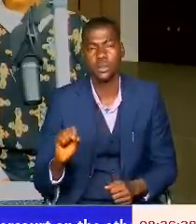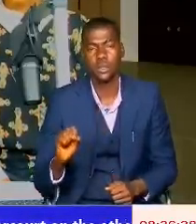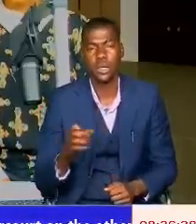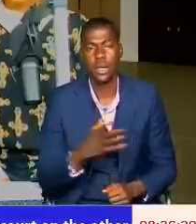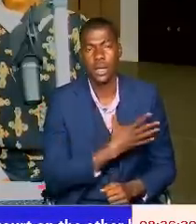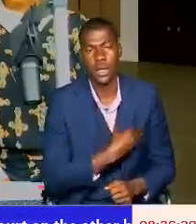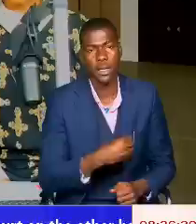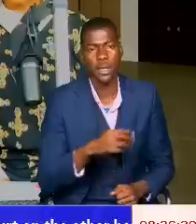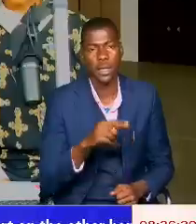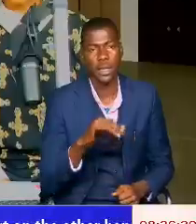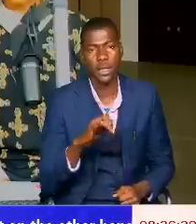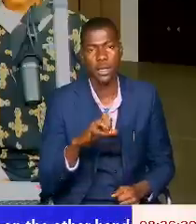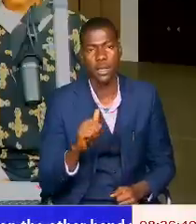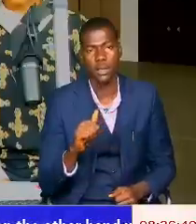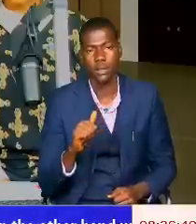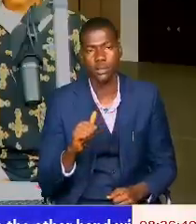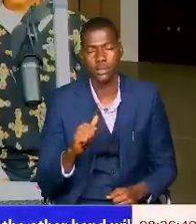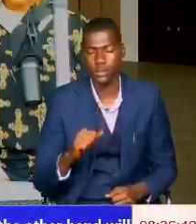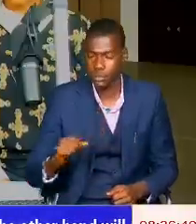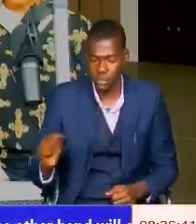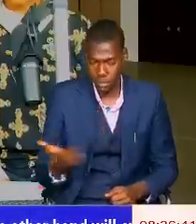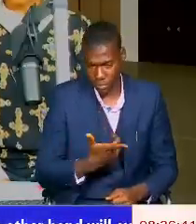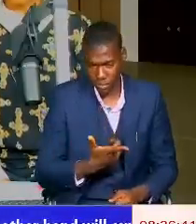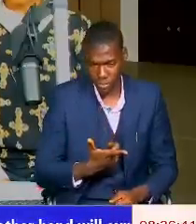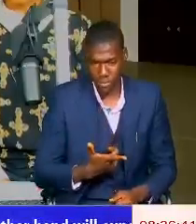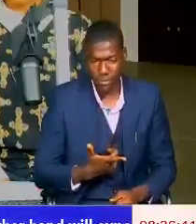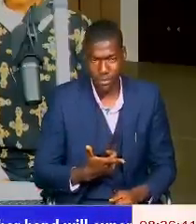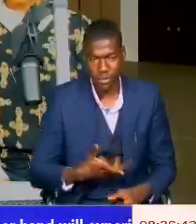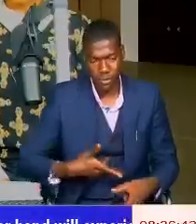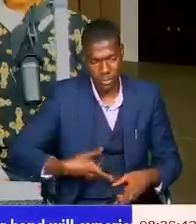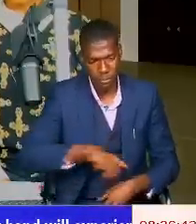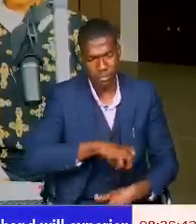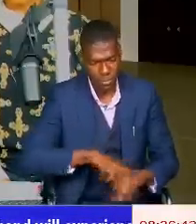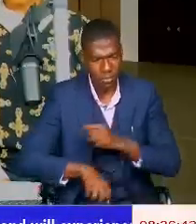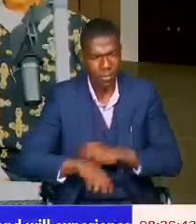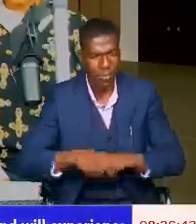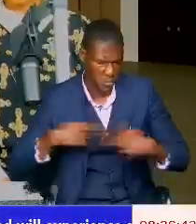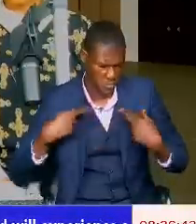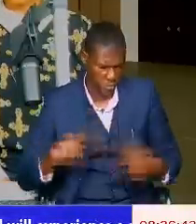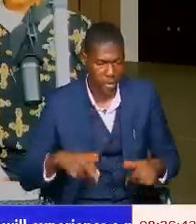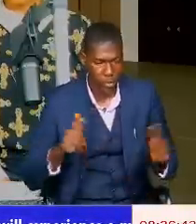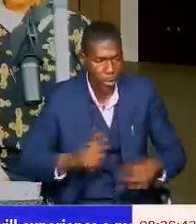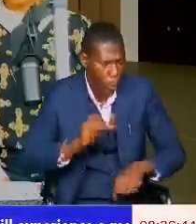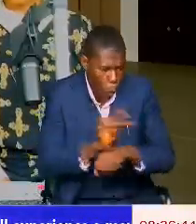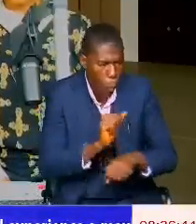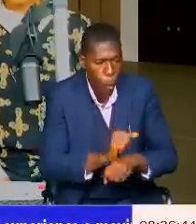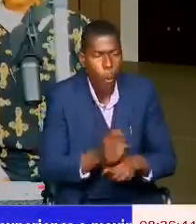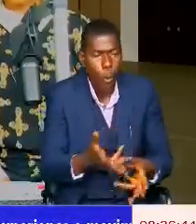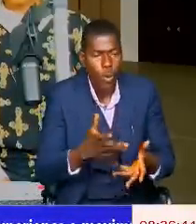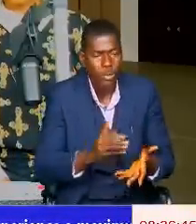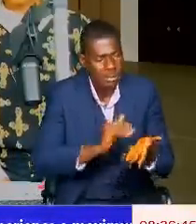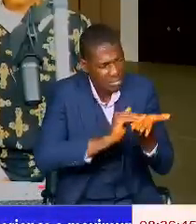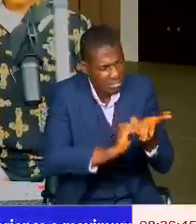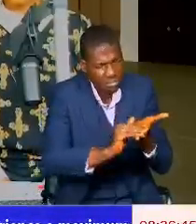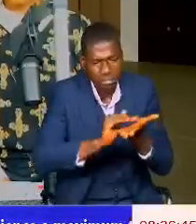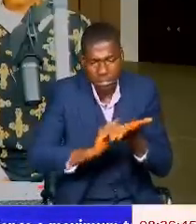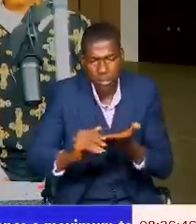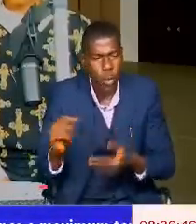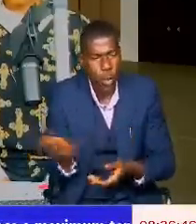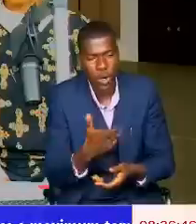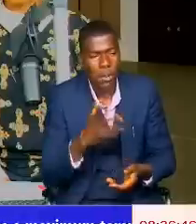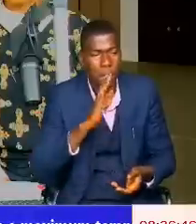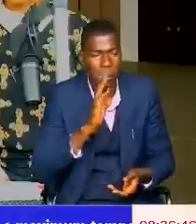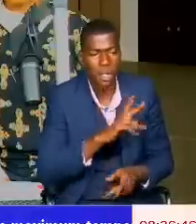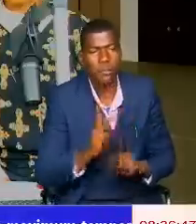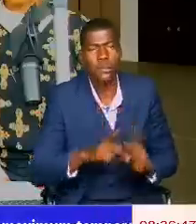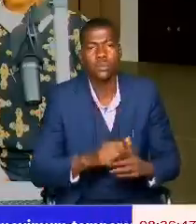civil defense, all of them, they don't come together now. They won't flush these people out. And not be